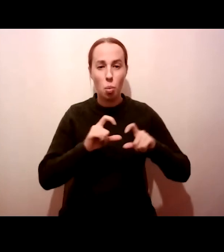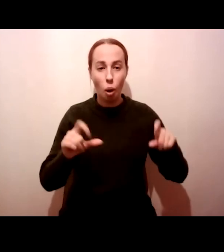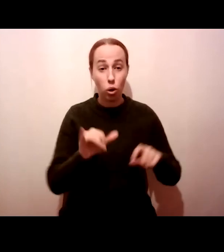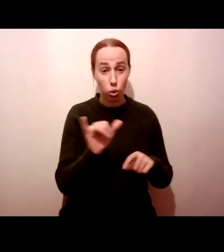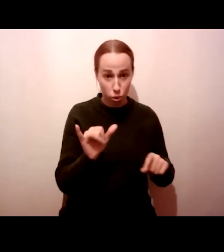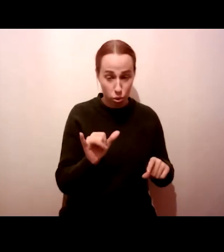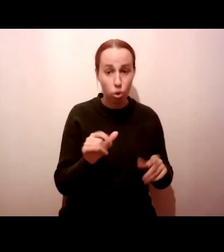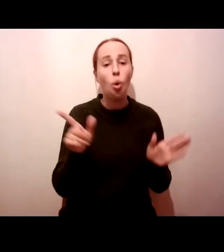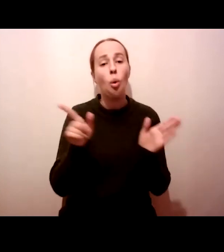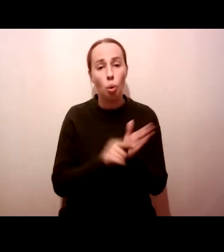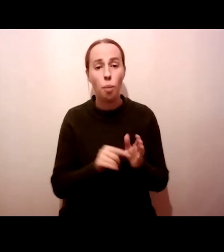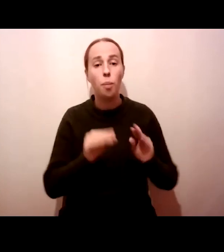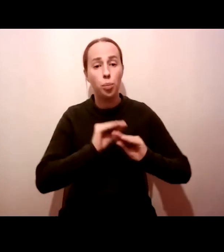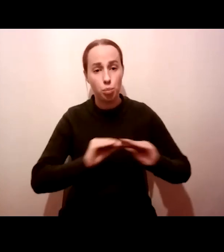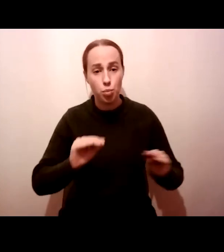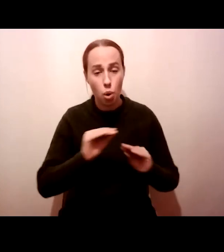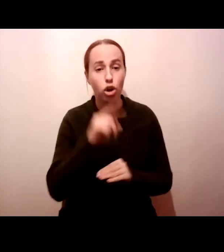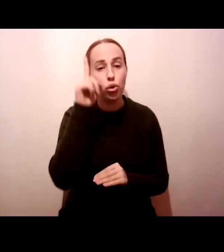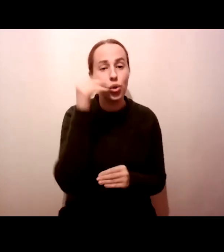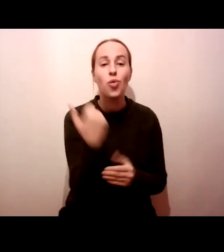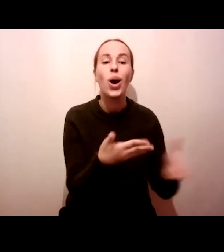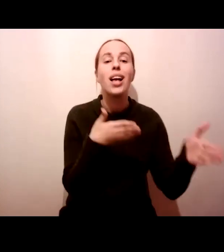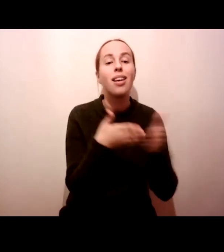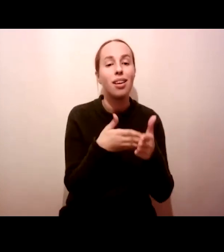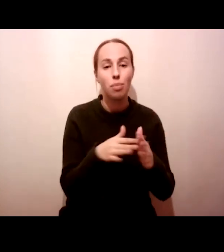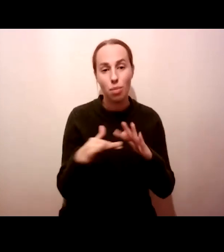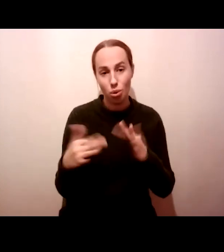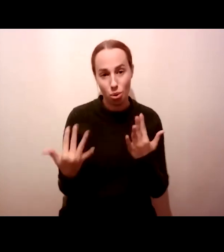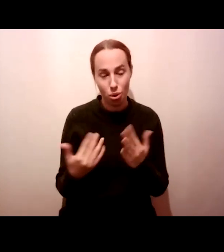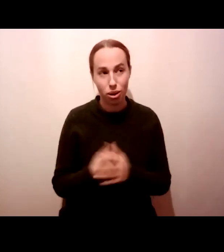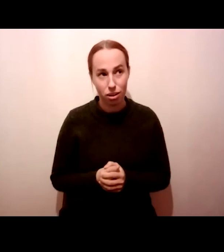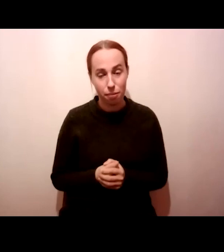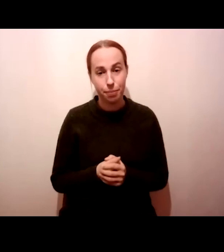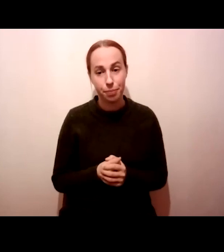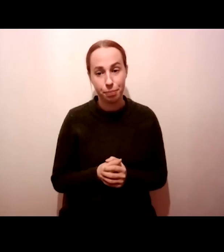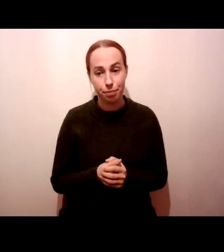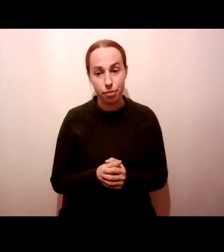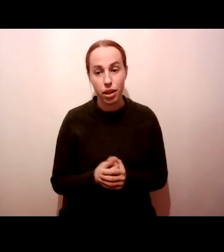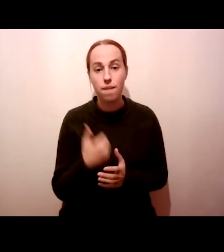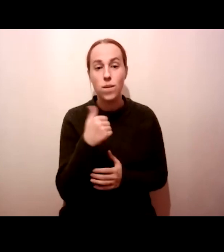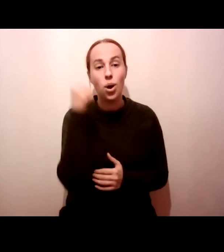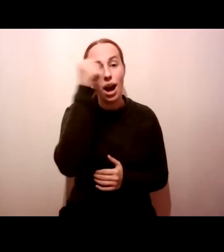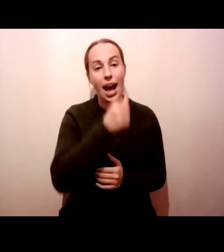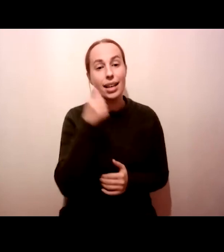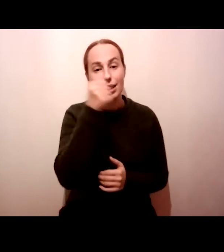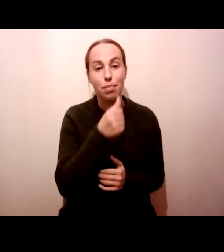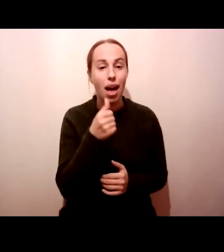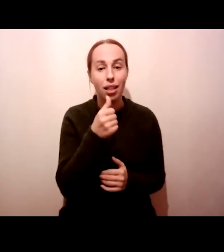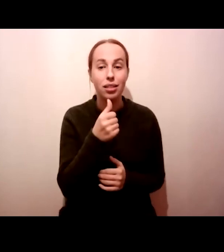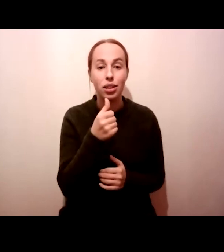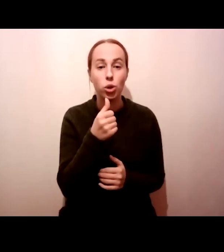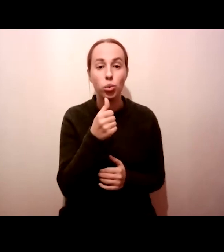everywhere where we have schools. Teachers should also know